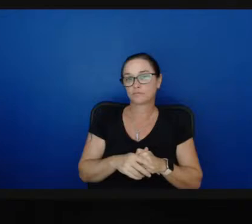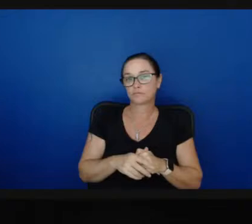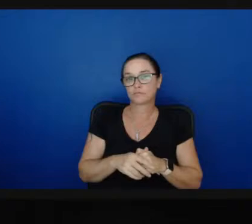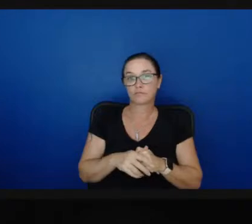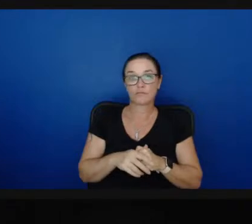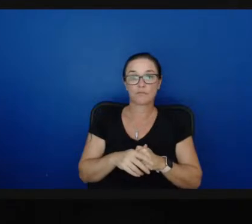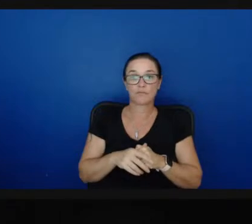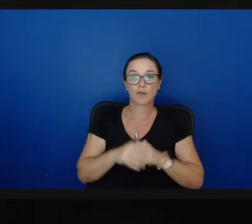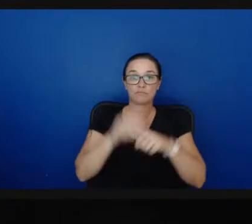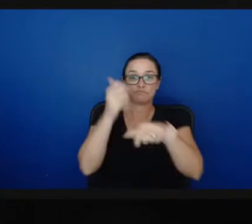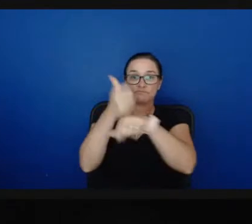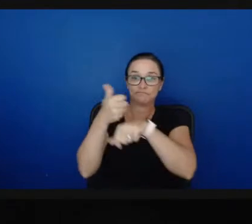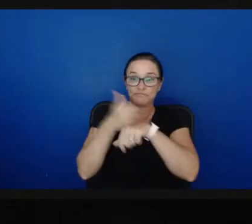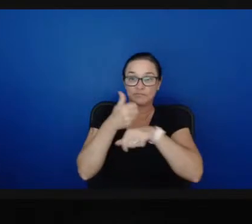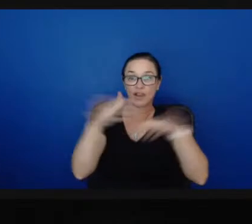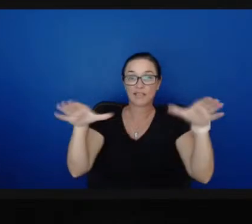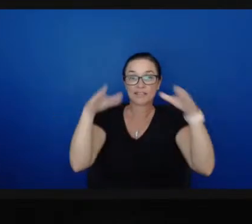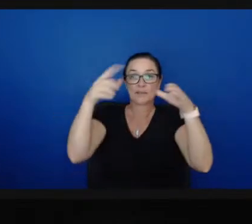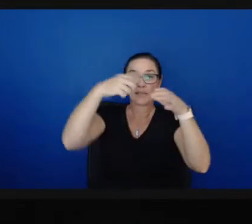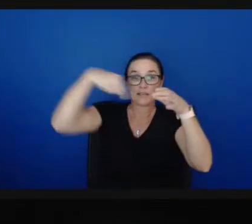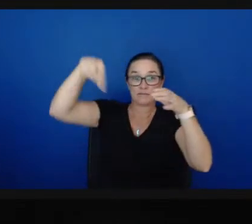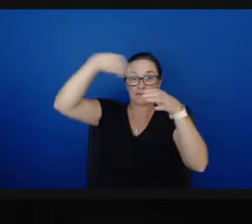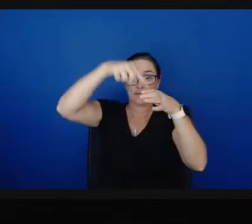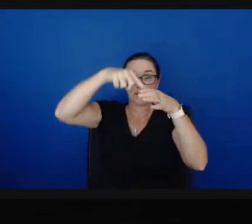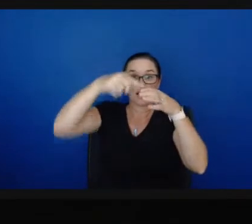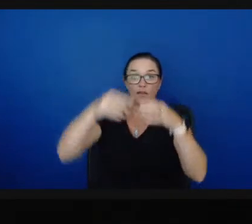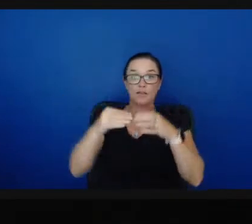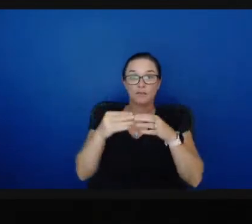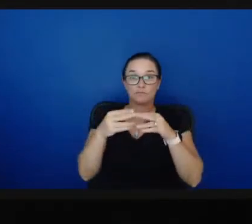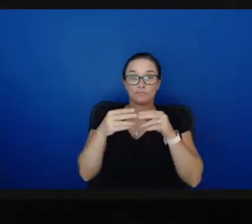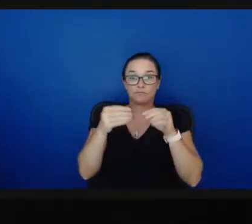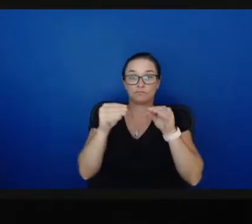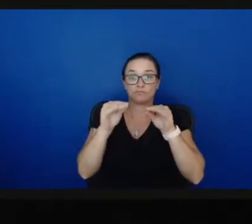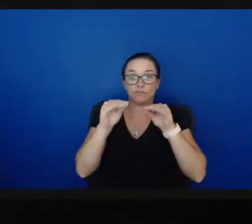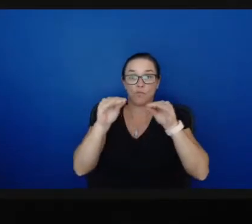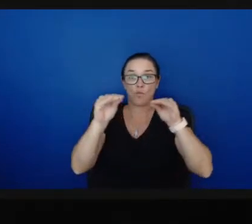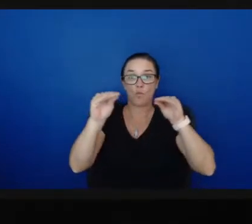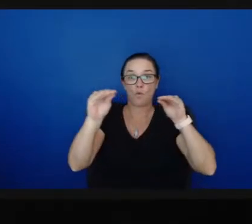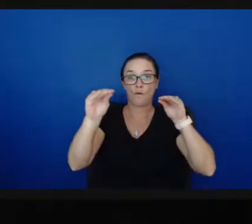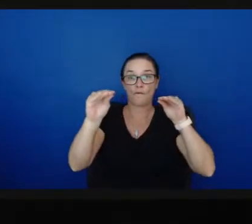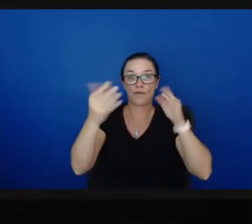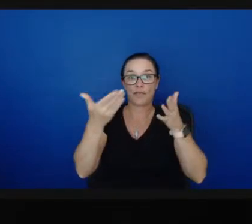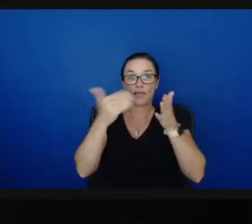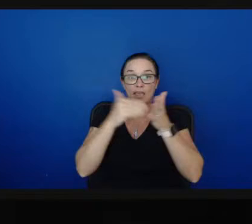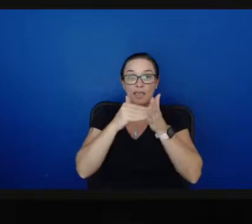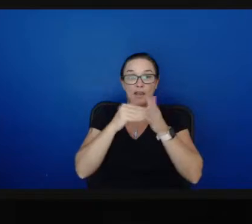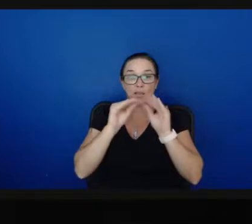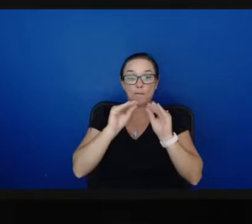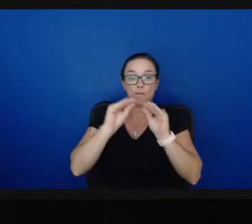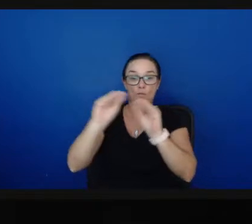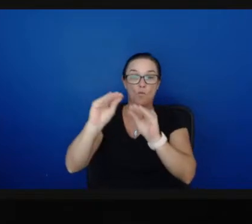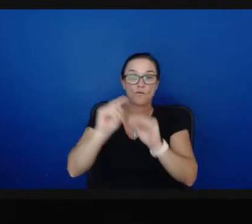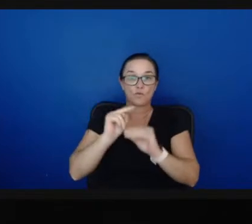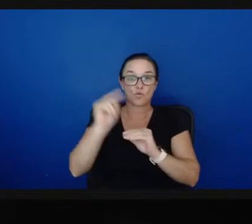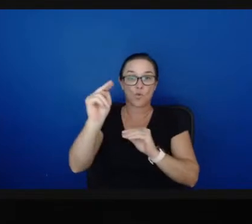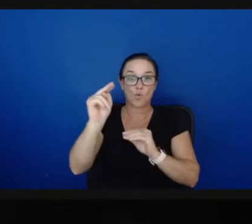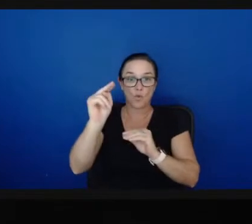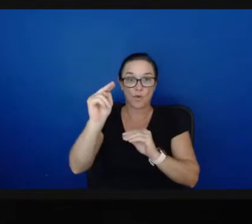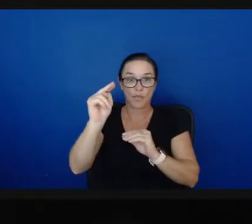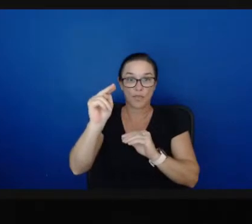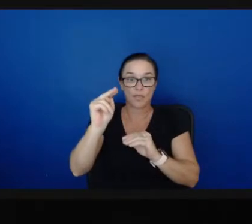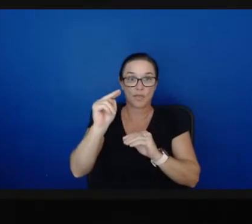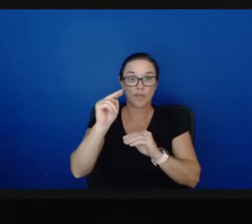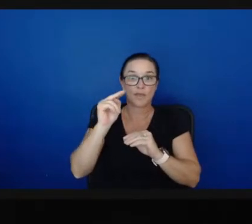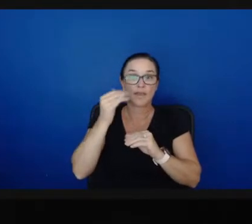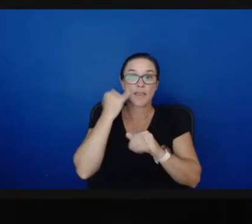at the summit are now rising again and getting pushed to the north. The stations south